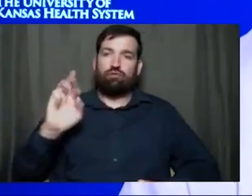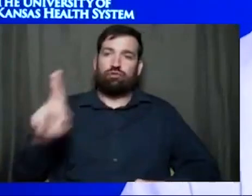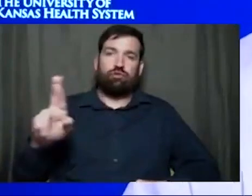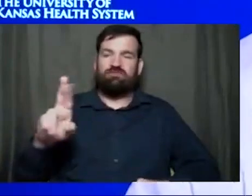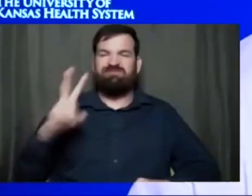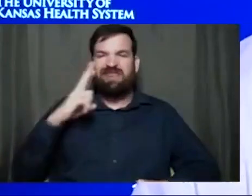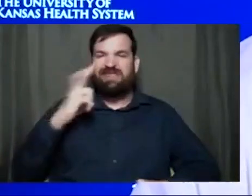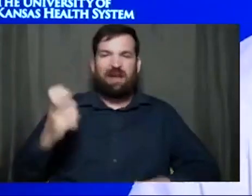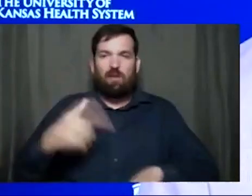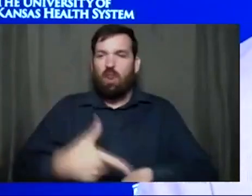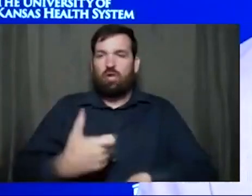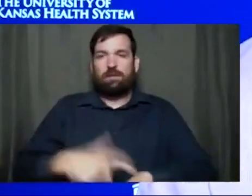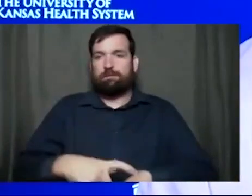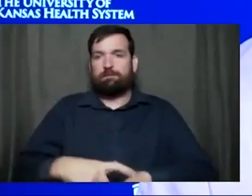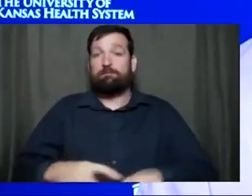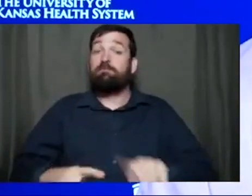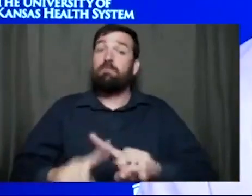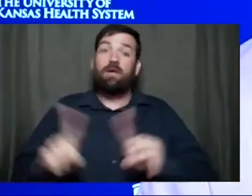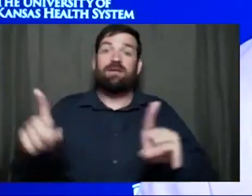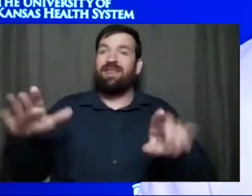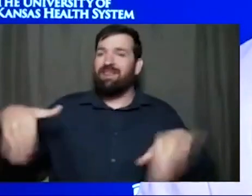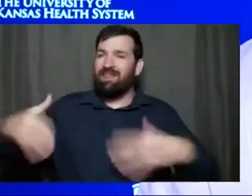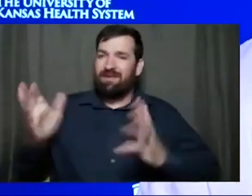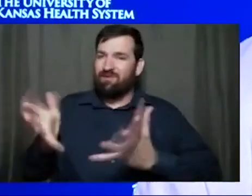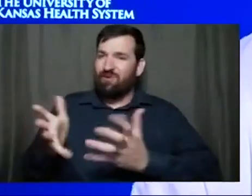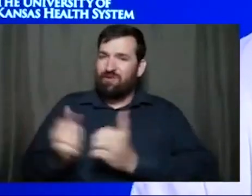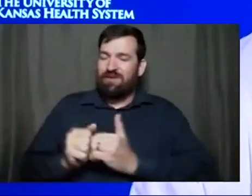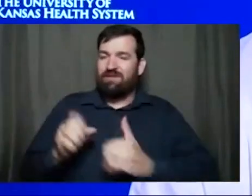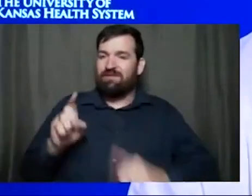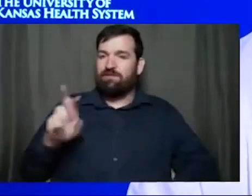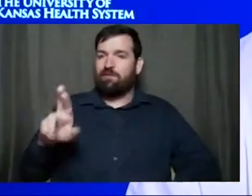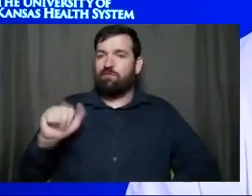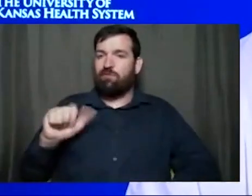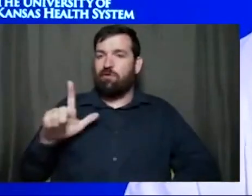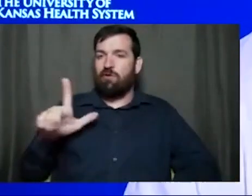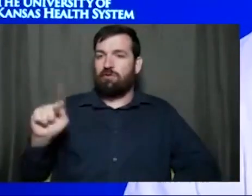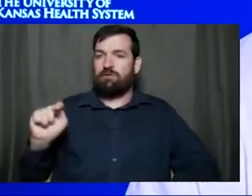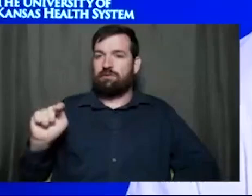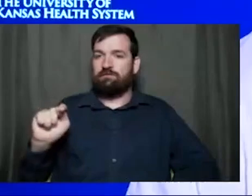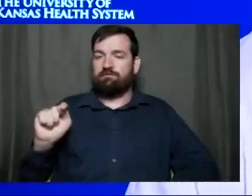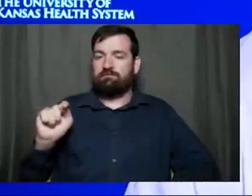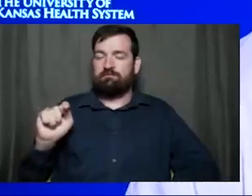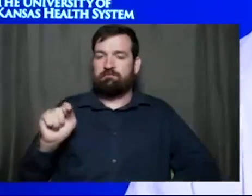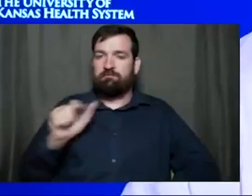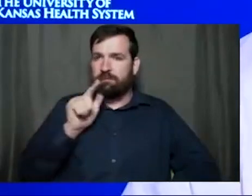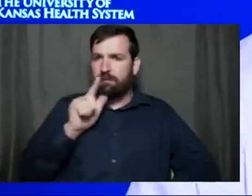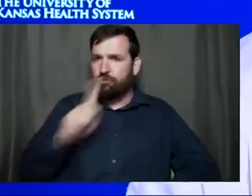But I haven't also talked to Dr. Alt lately. I don't know what the committee will be